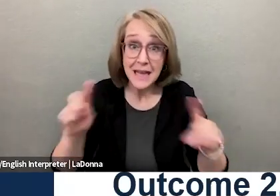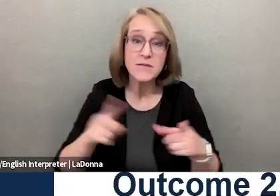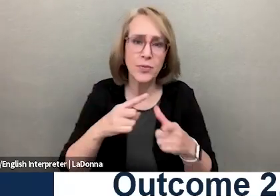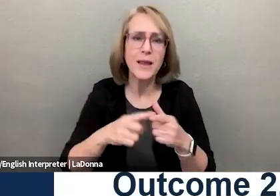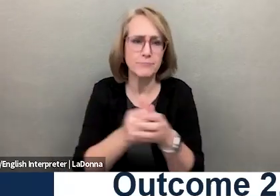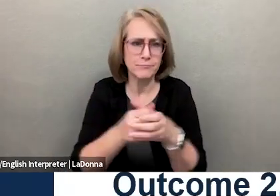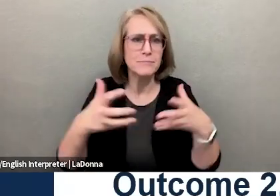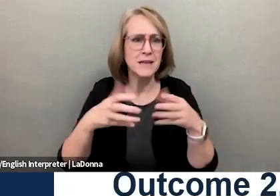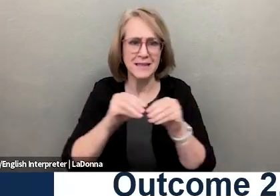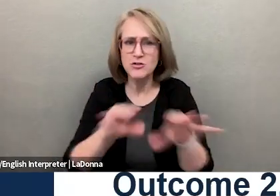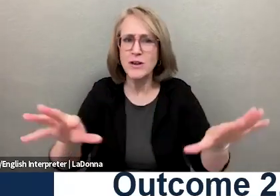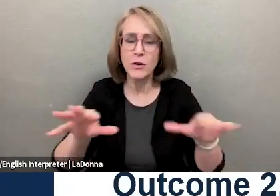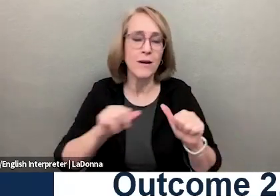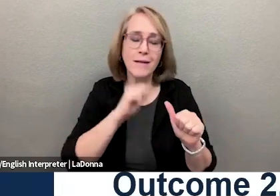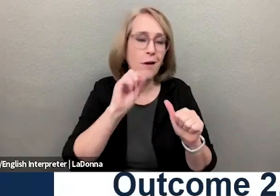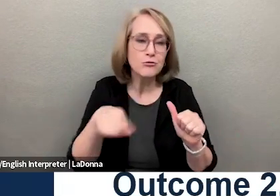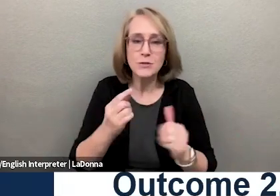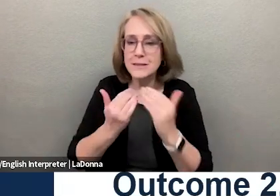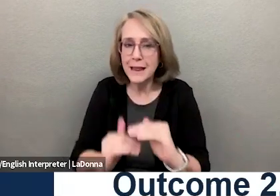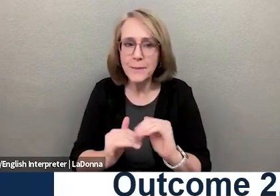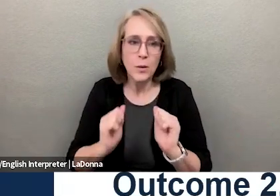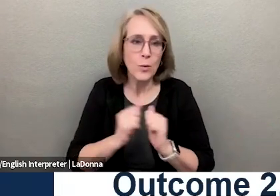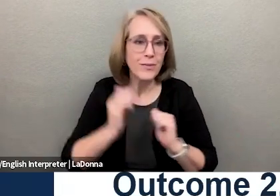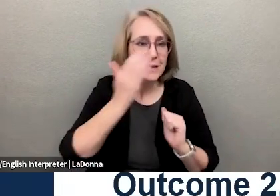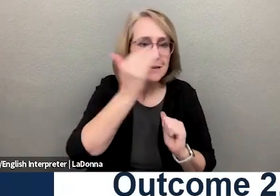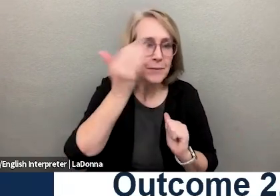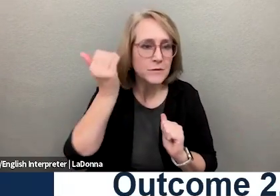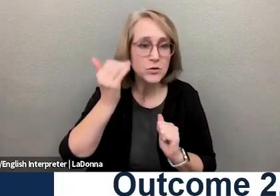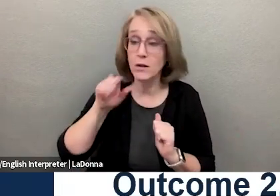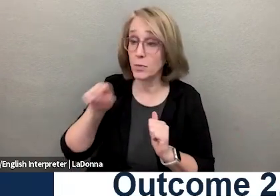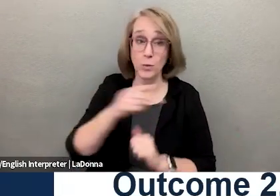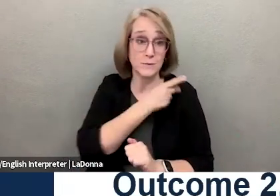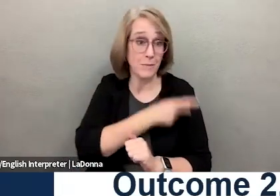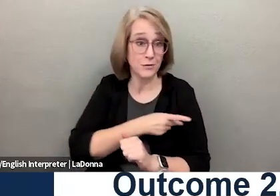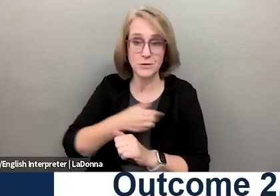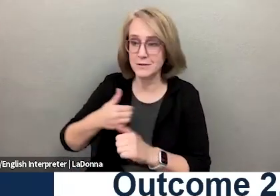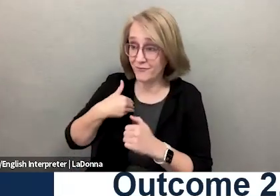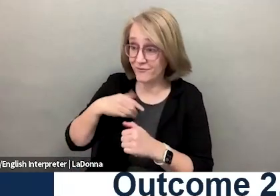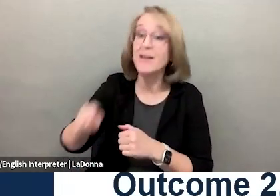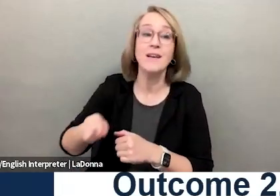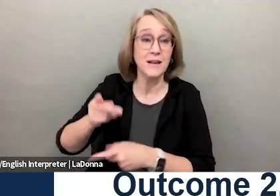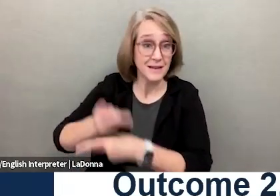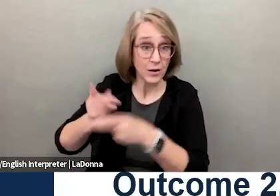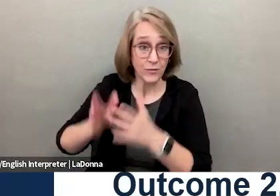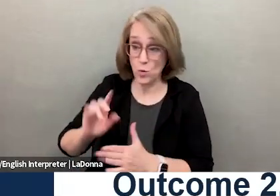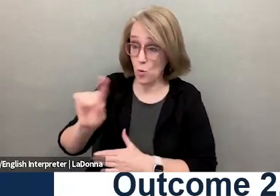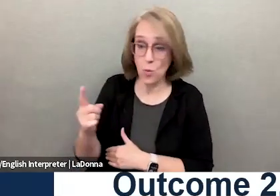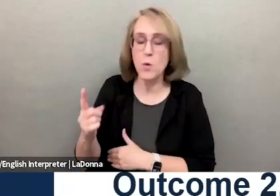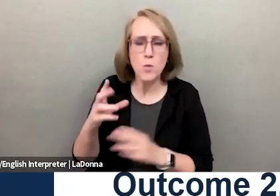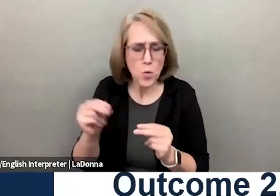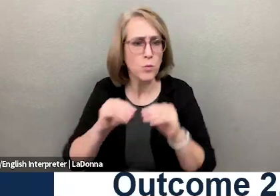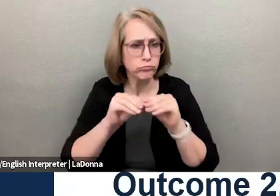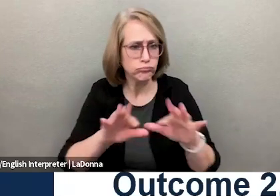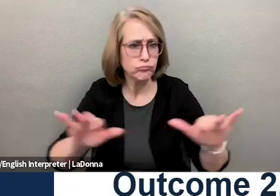for example, don't limit it to just caregivers of people with dementia, but share the learnings and apply the learnings in Medicare and in caregiver support